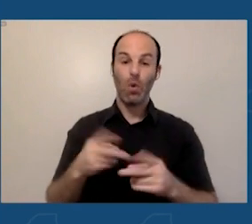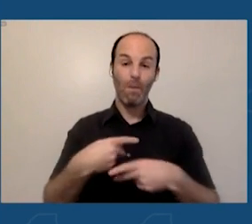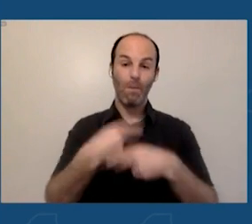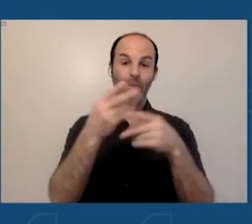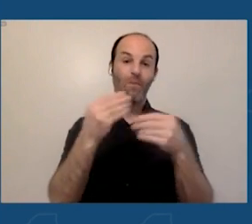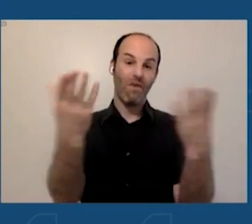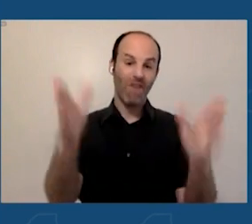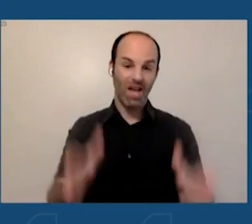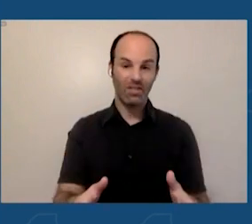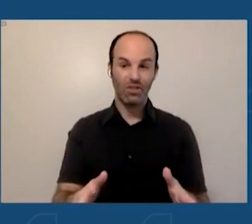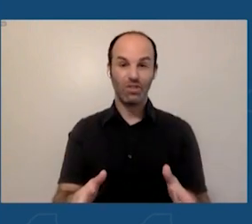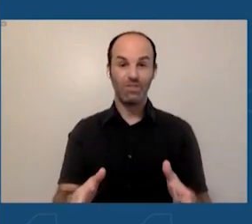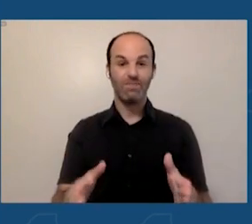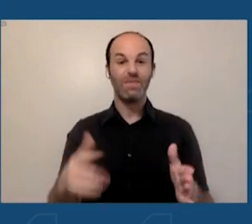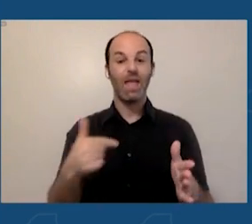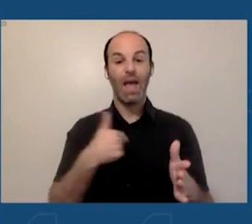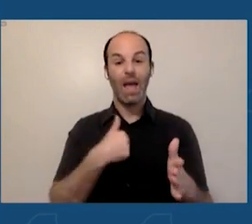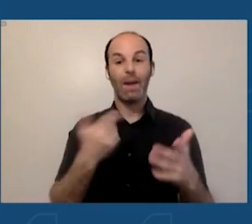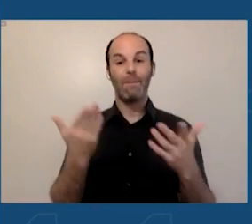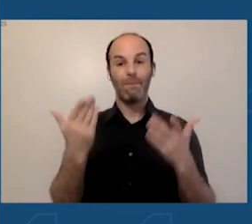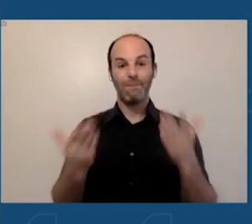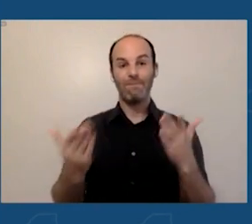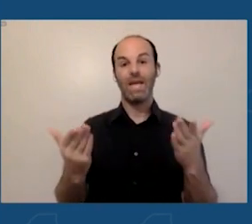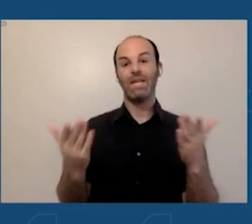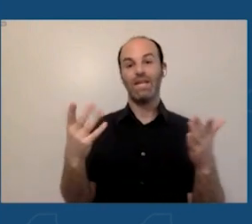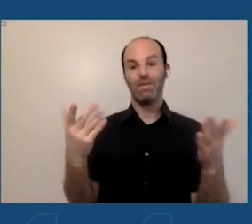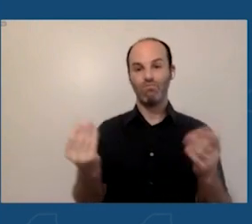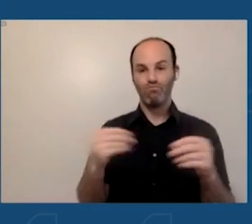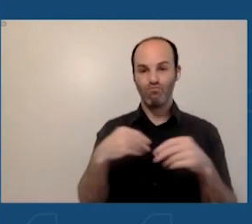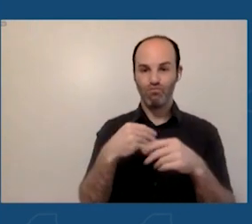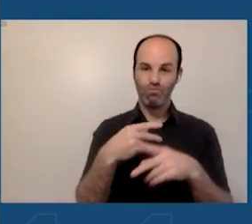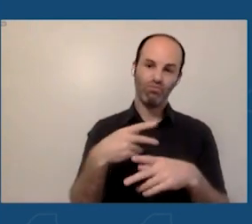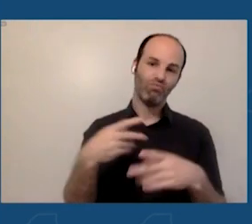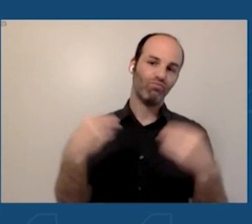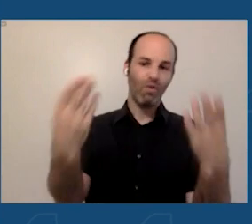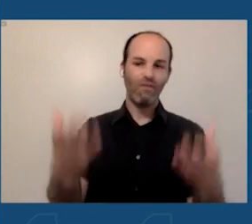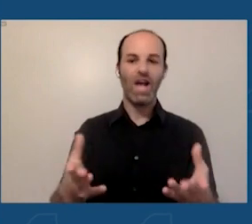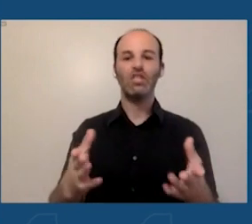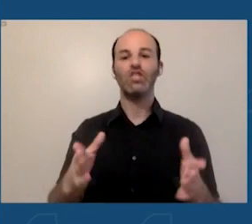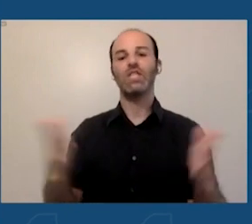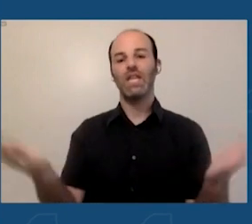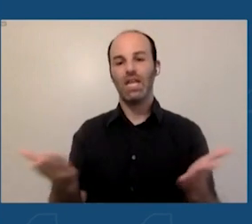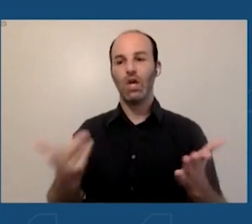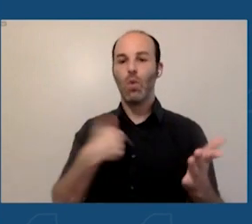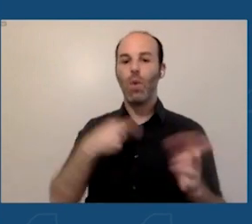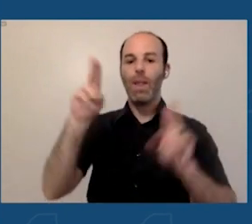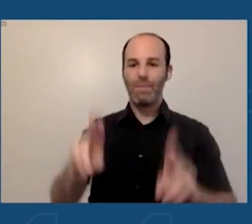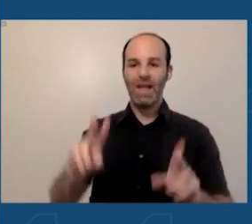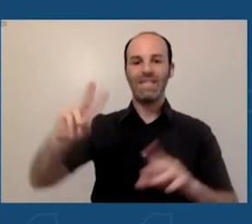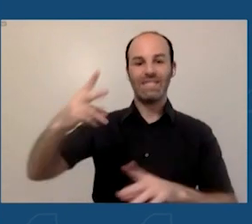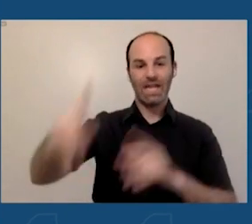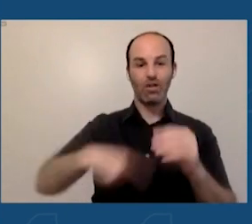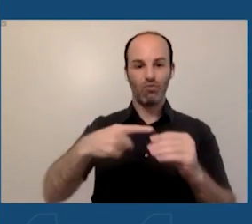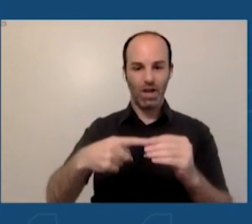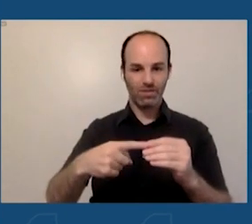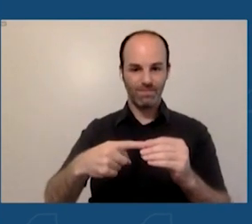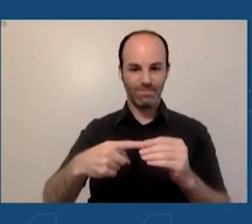providers, including those right here in New York City, will apply under the second round of grant applications.